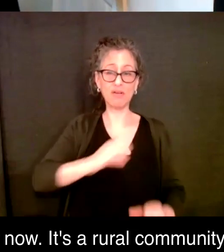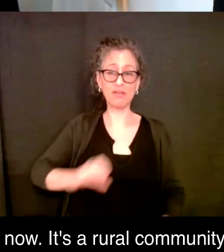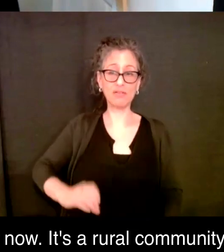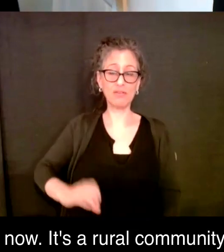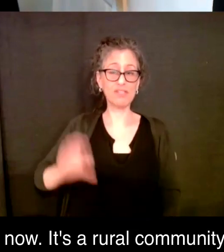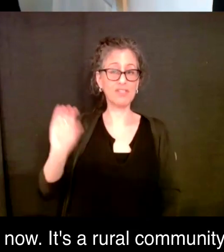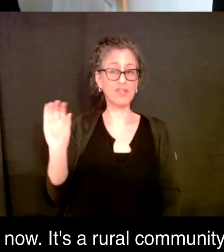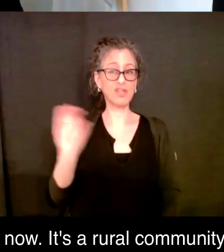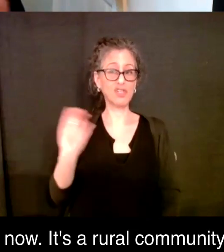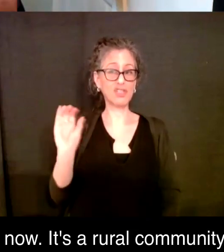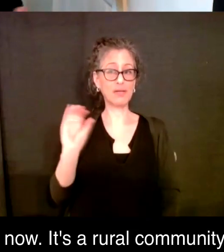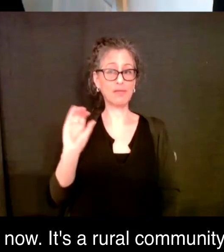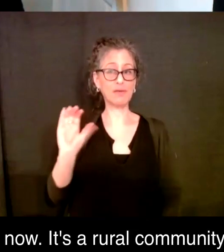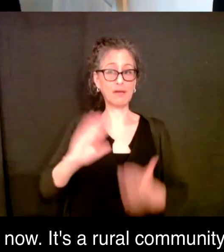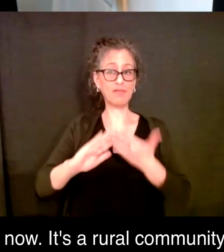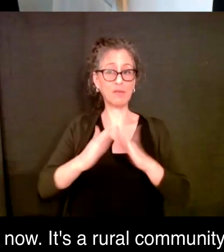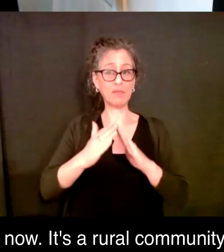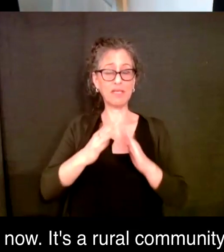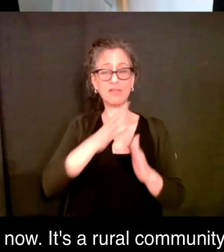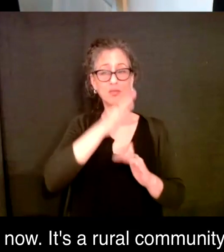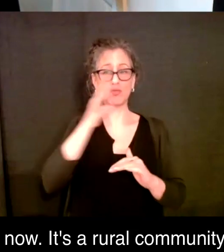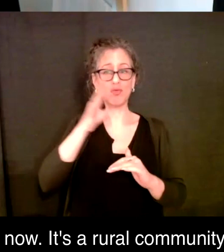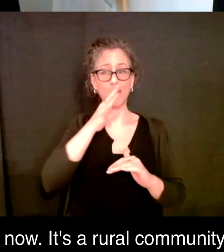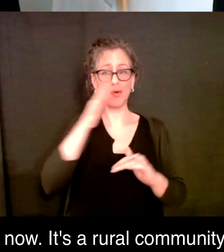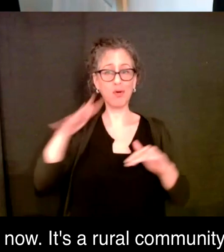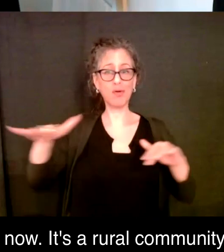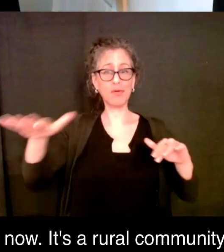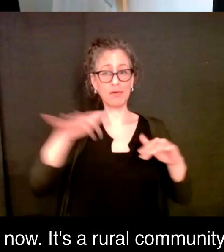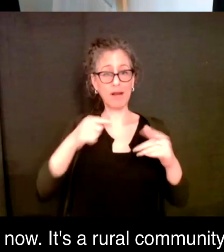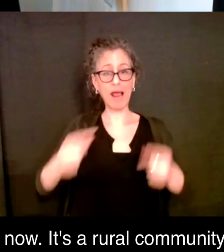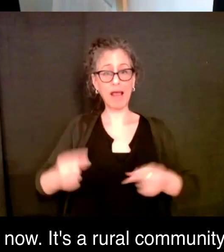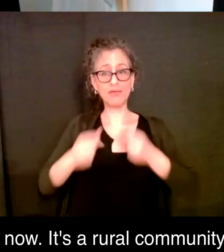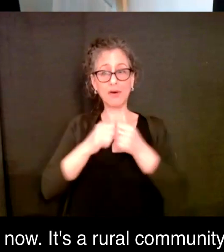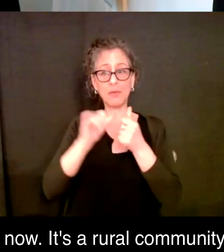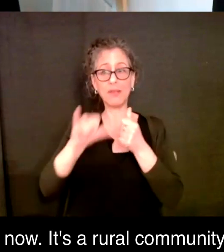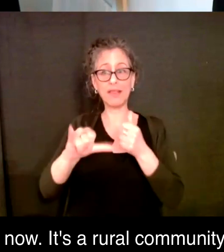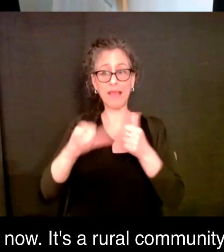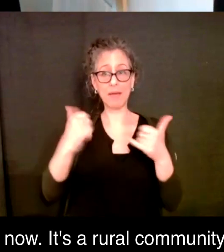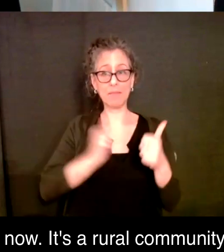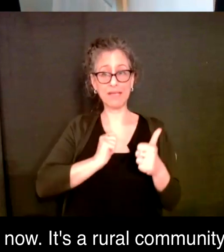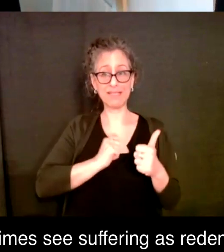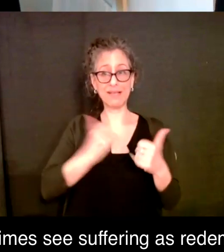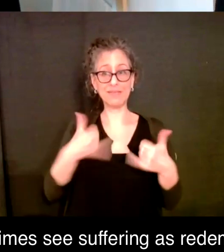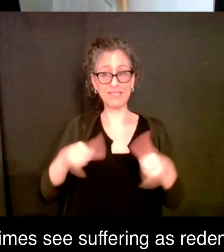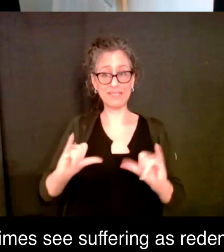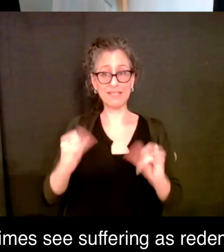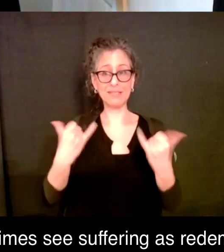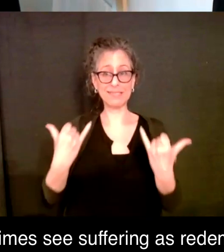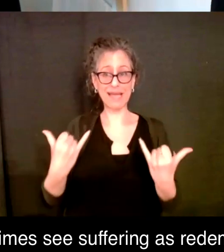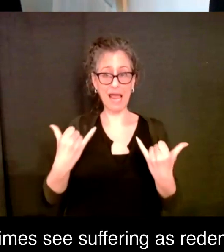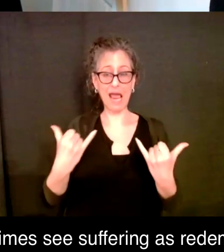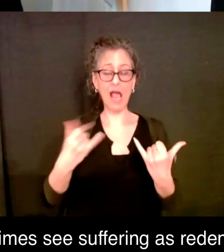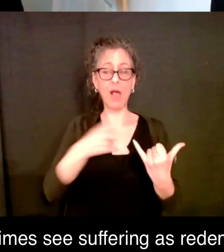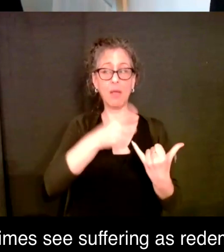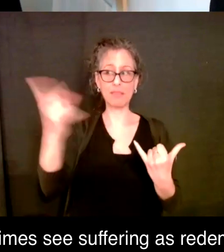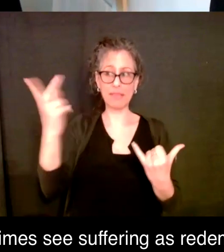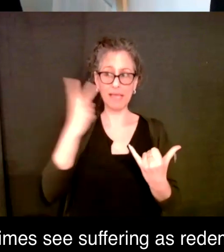now. It's a rural community, and that's something I struggle with myself, and that they oftentimes